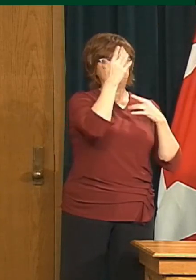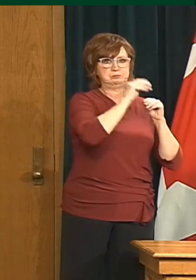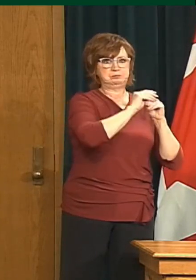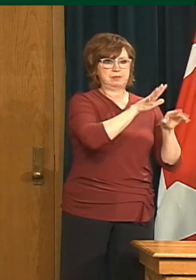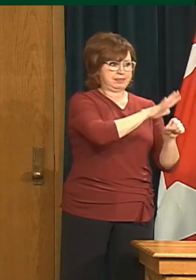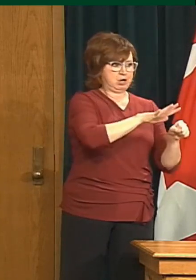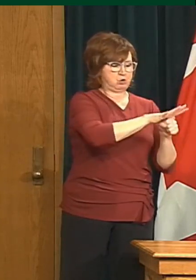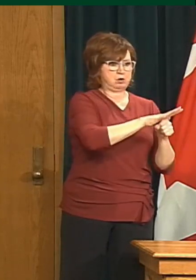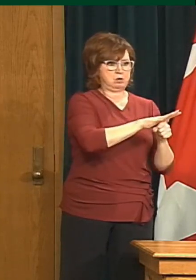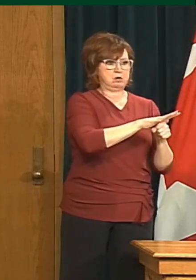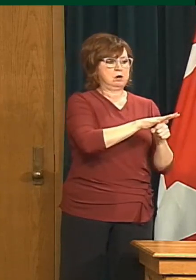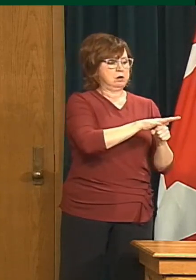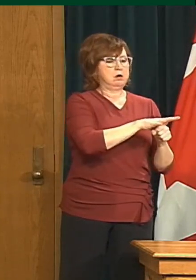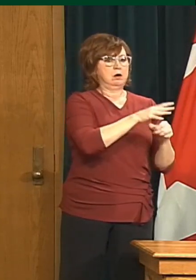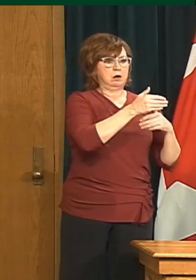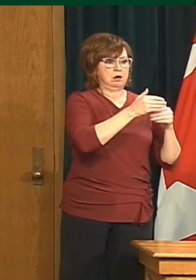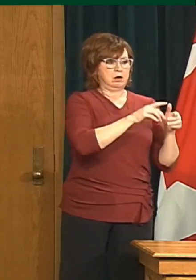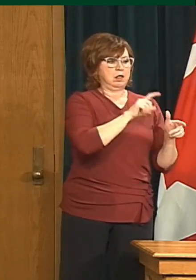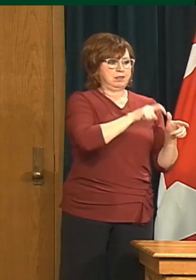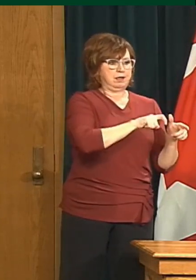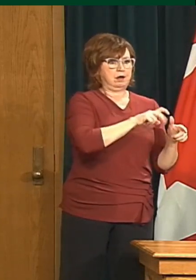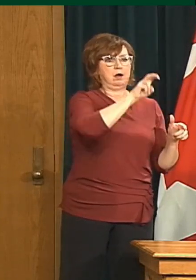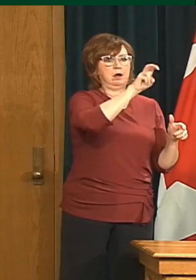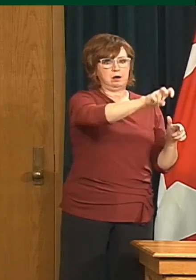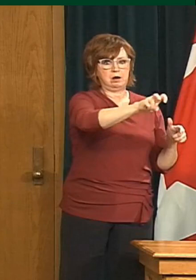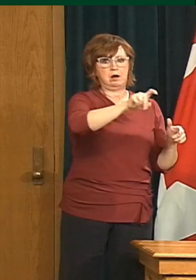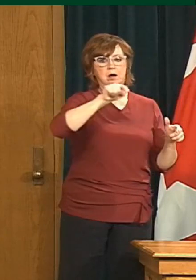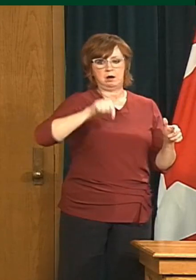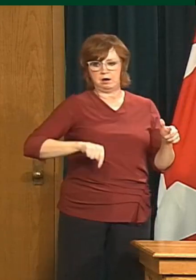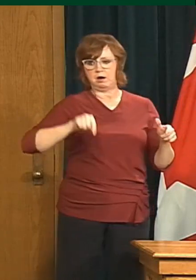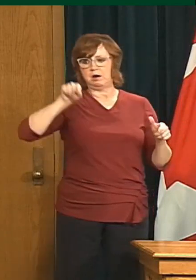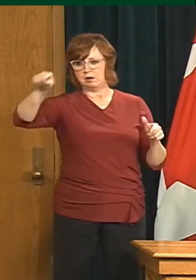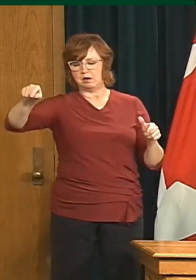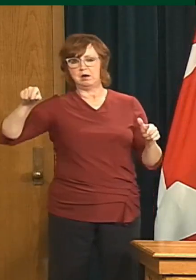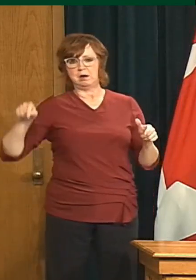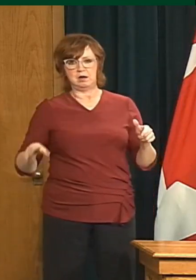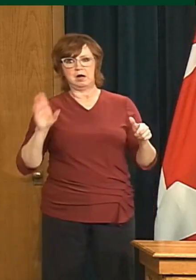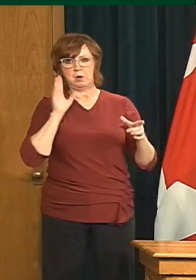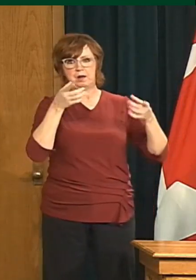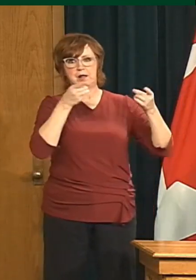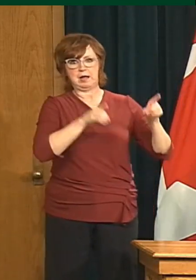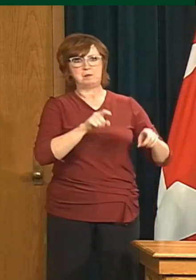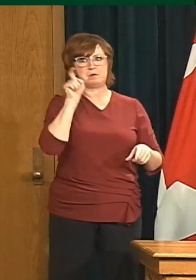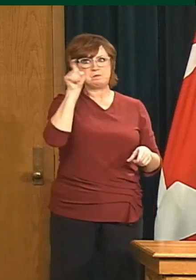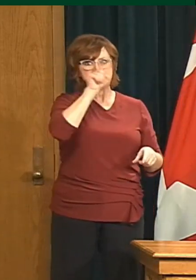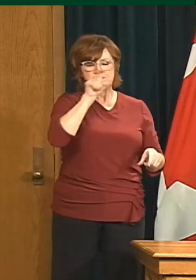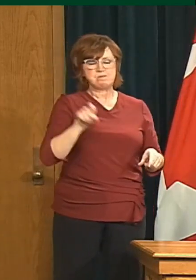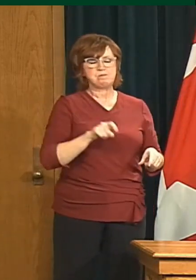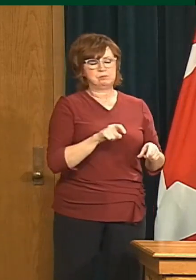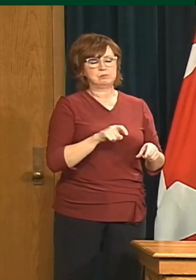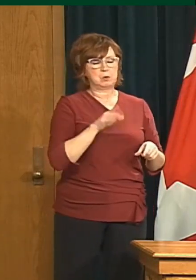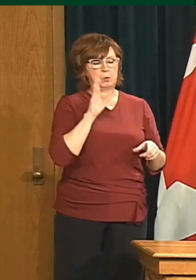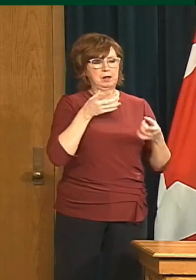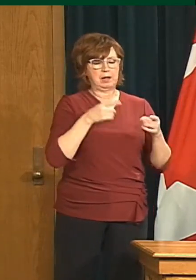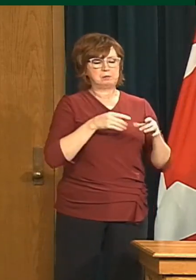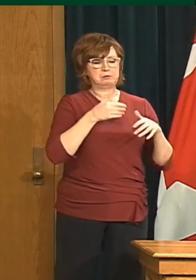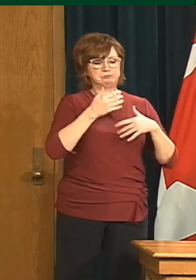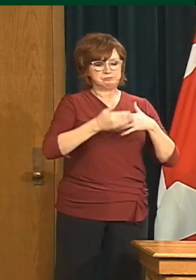the tools in place to identify them. We have the tools in place to ensure that we can provide the proper and appropriate health